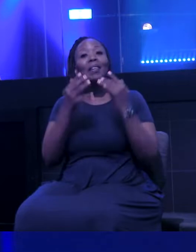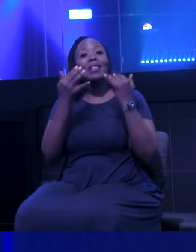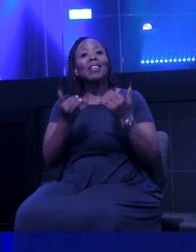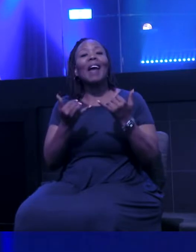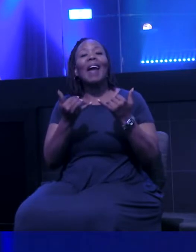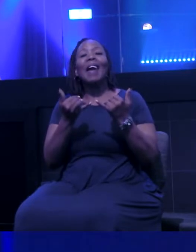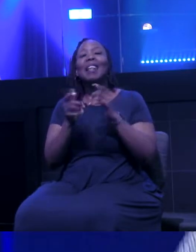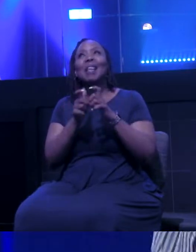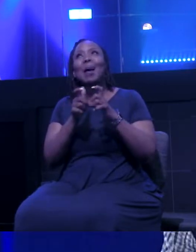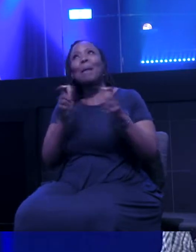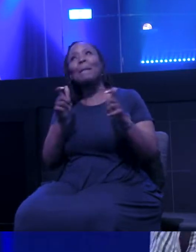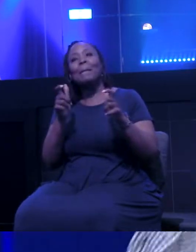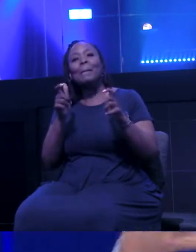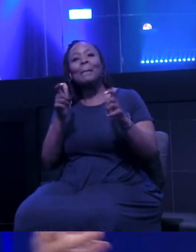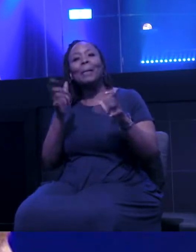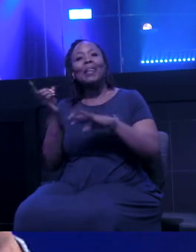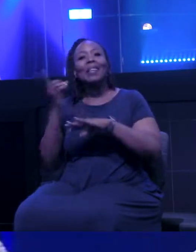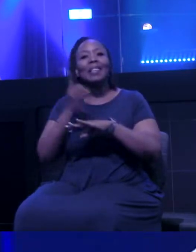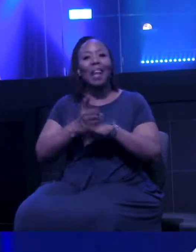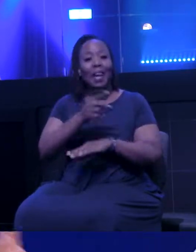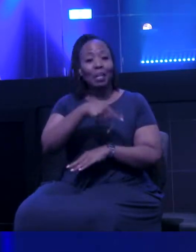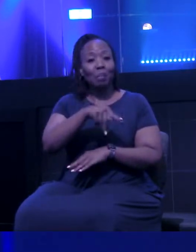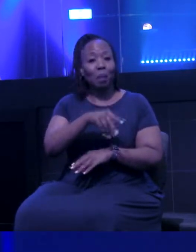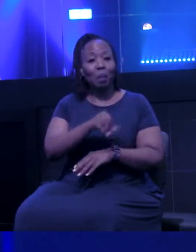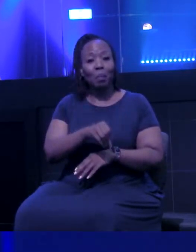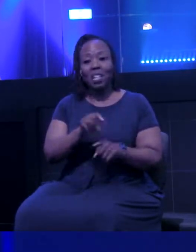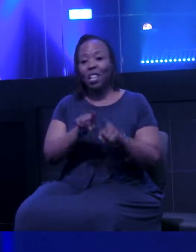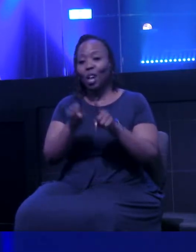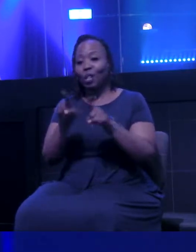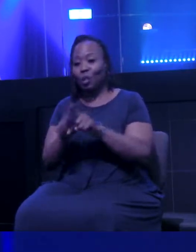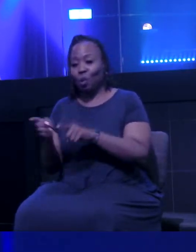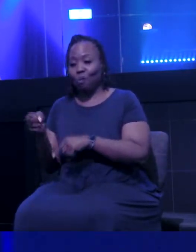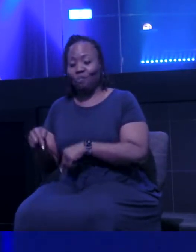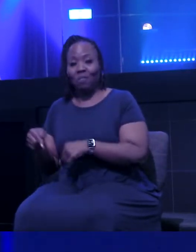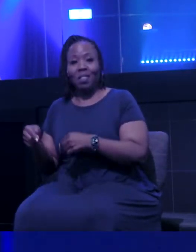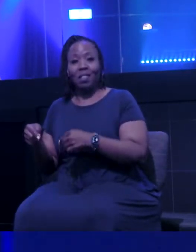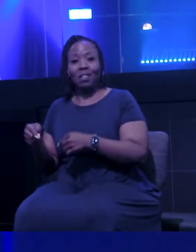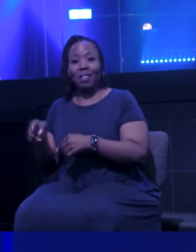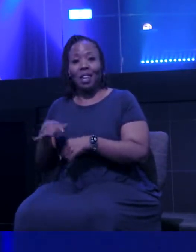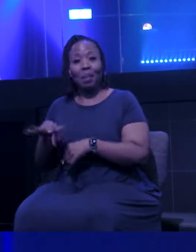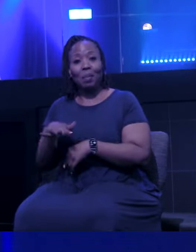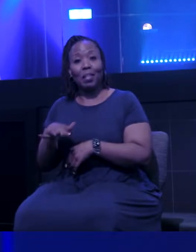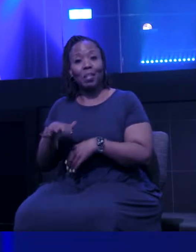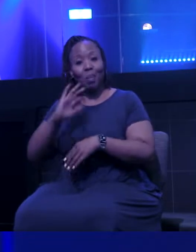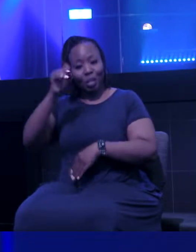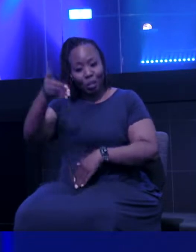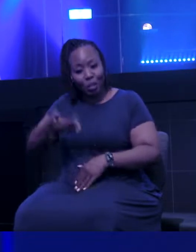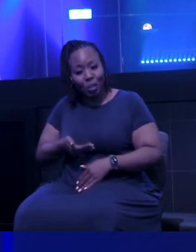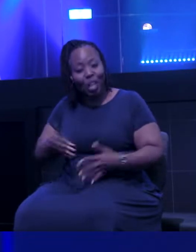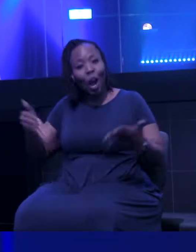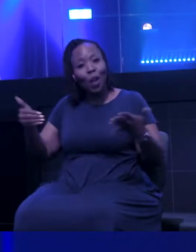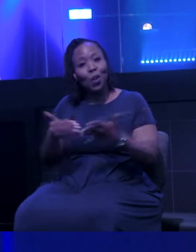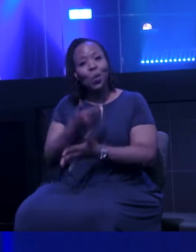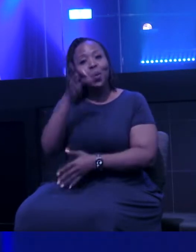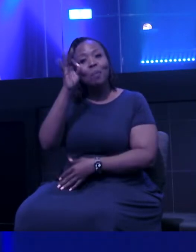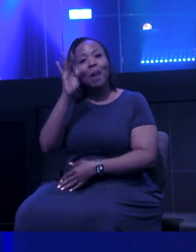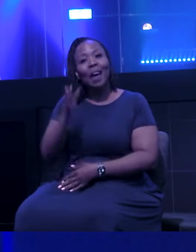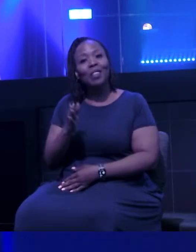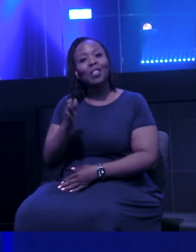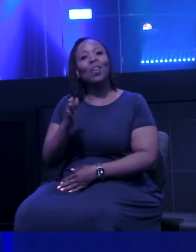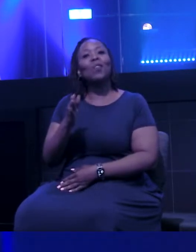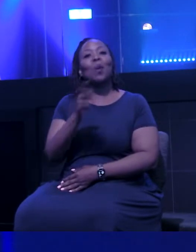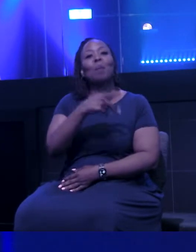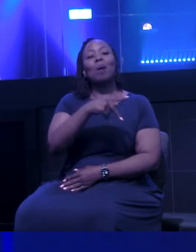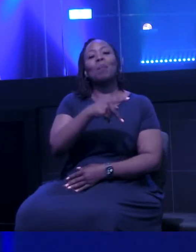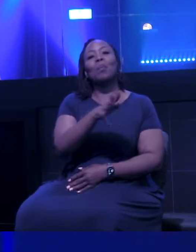today, Pompano Beach and also Tamarack, we are introducing to you our new campus pastor for Pompano Beach.